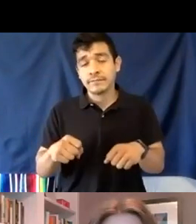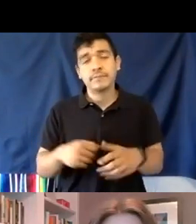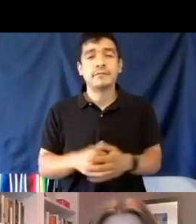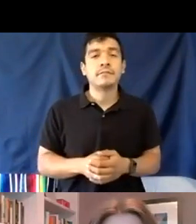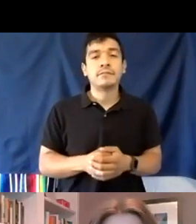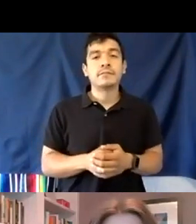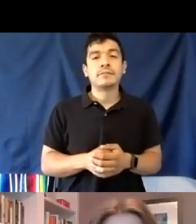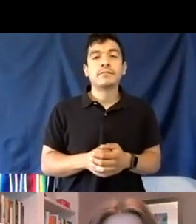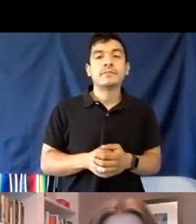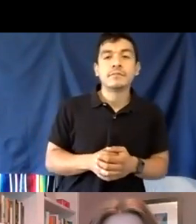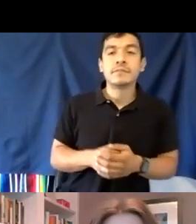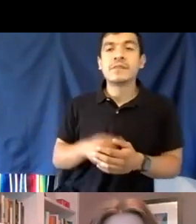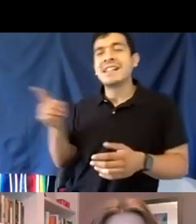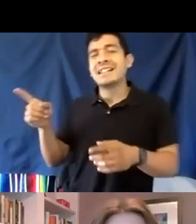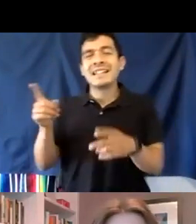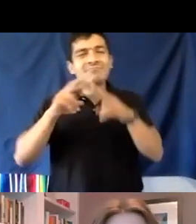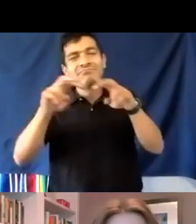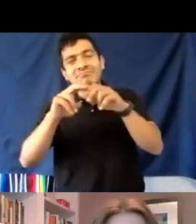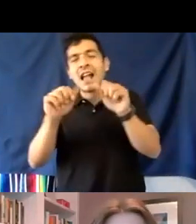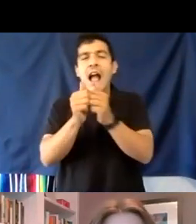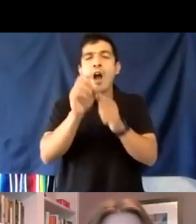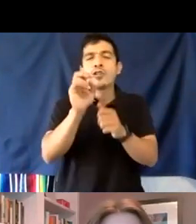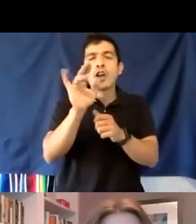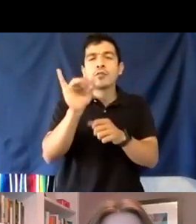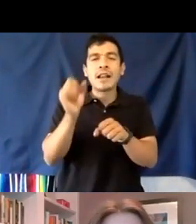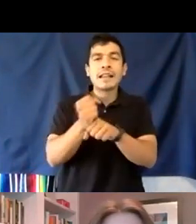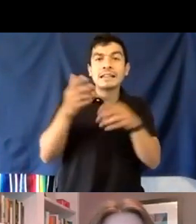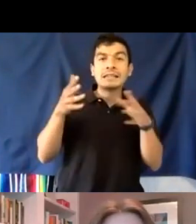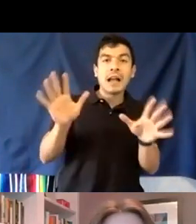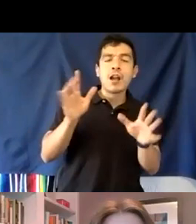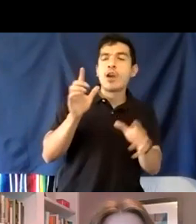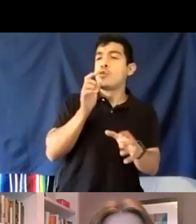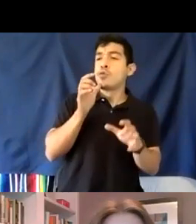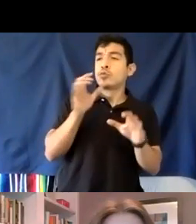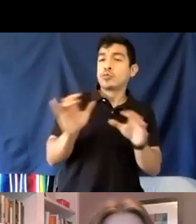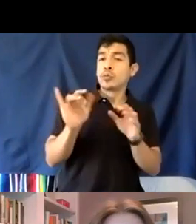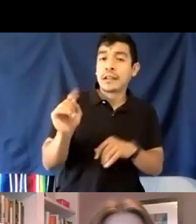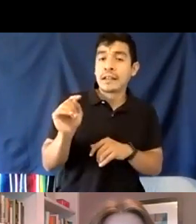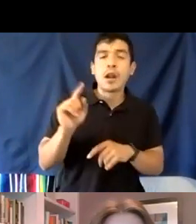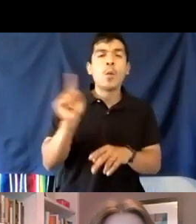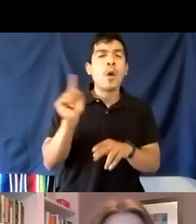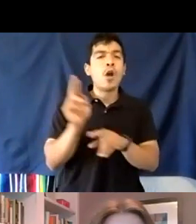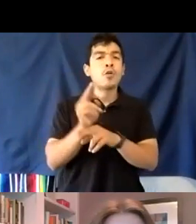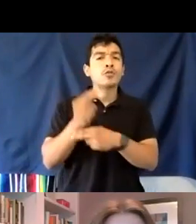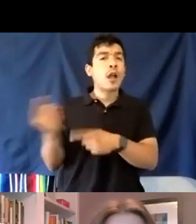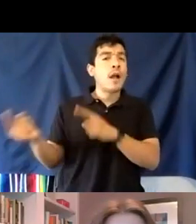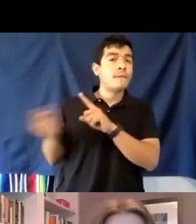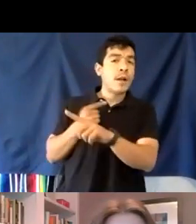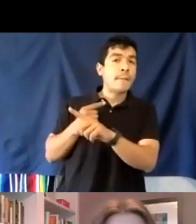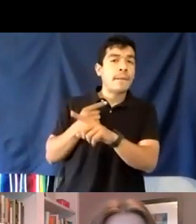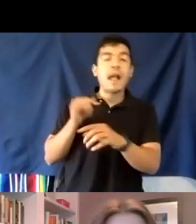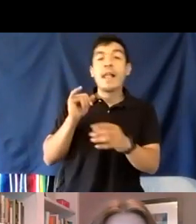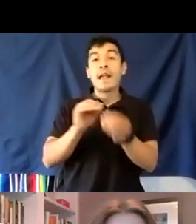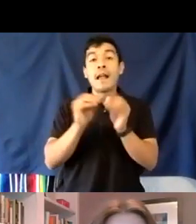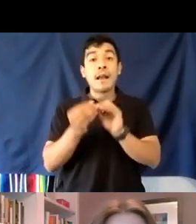how documentary work gets done, who's doing it, where resources come from and go, the numbers, the demographics, what the